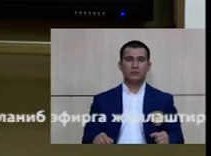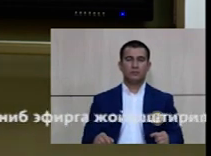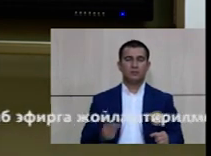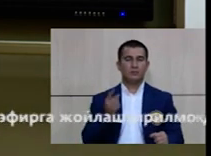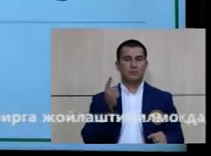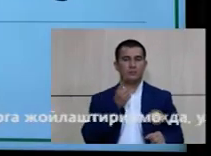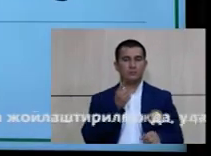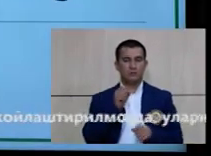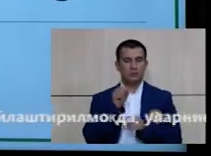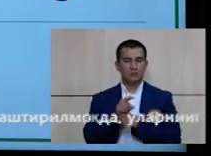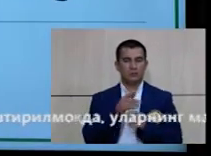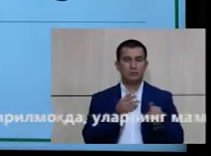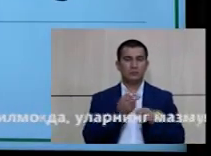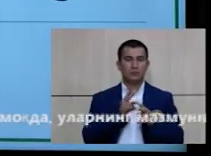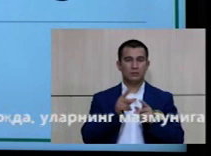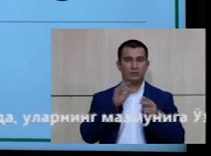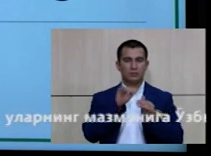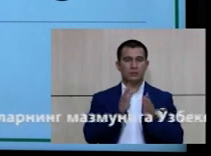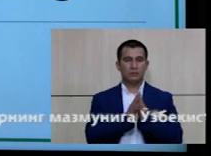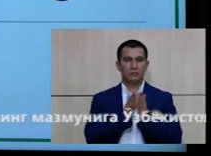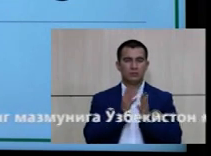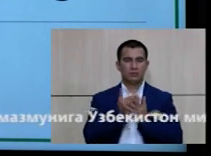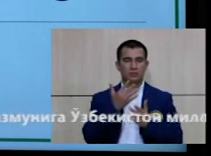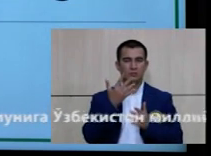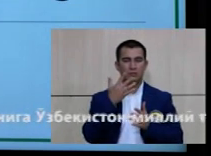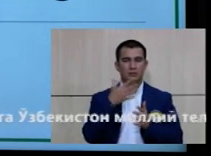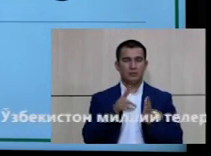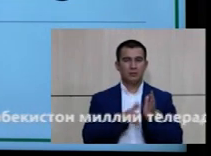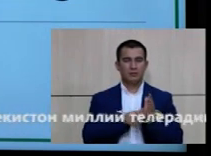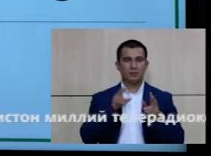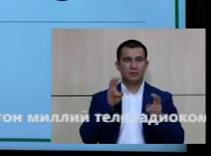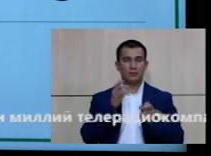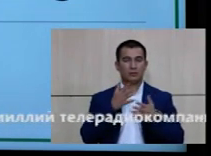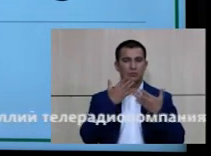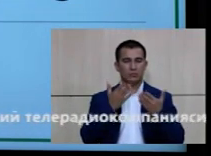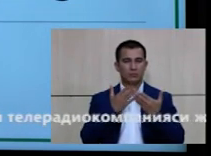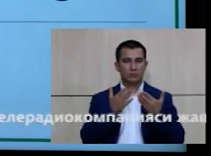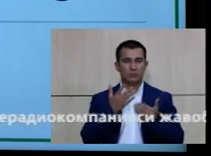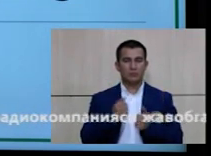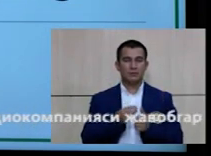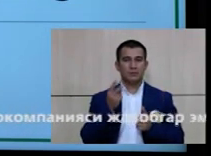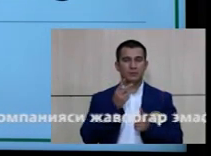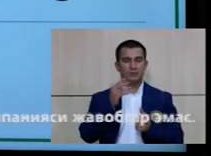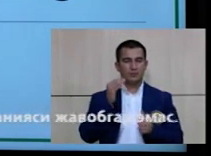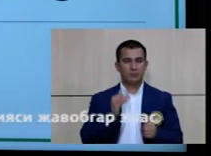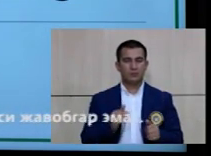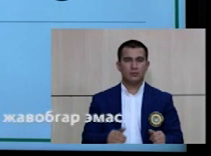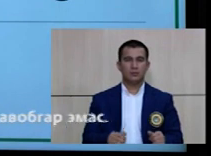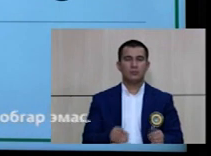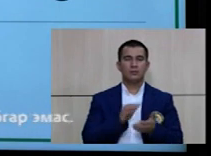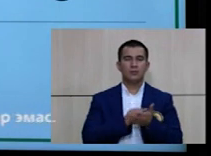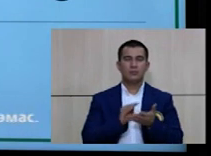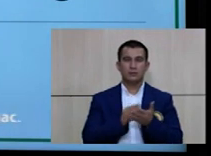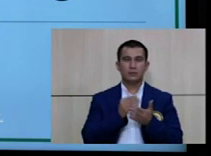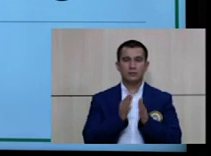Birinchi topshirig'imiz darslikdagi 57 mavzuni o'qing. Ikkinchi topshiriq esa